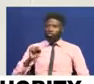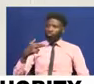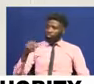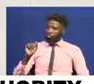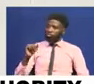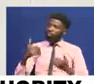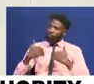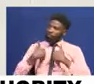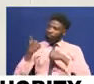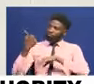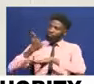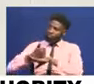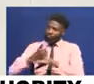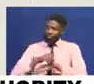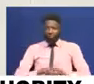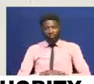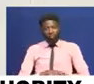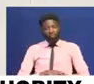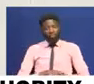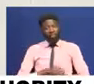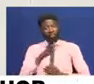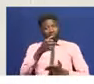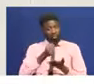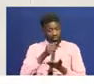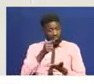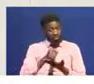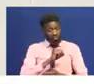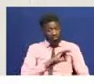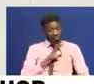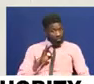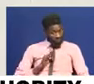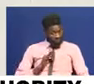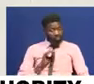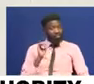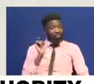thing. Recruiting a new workforce is also another thing. Mm-hmm.